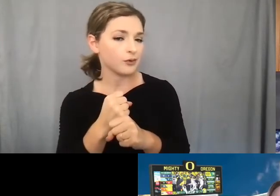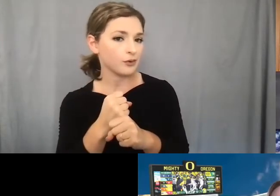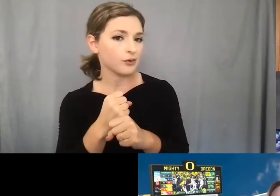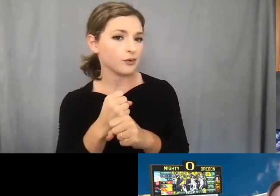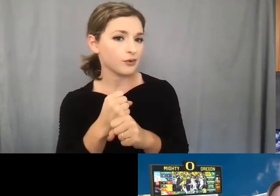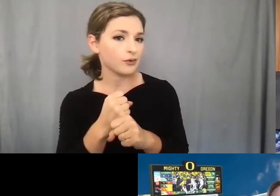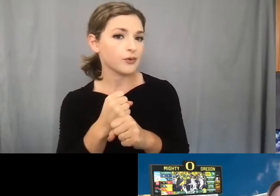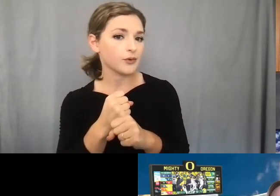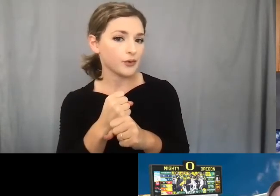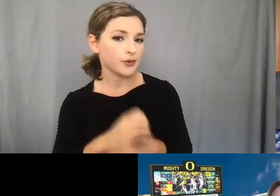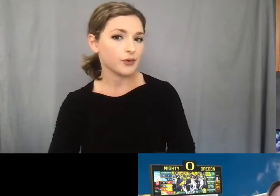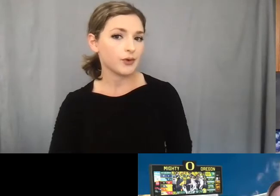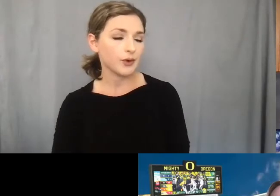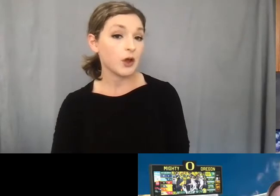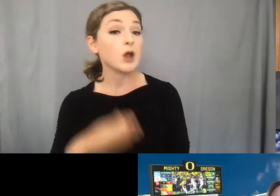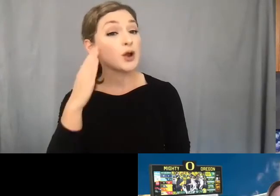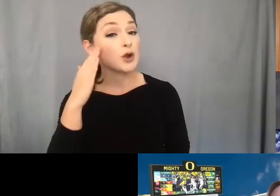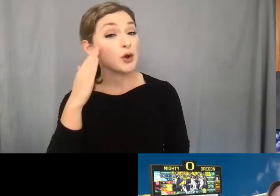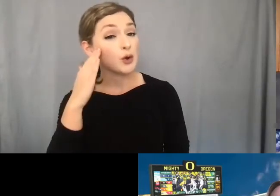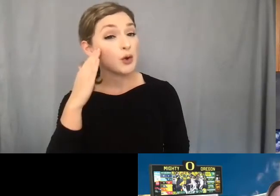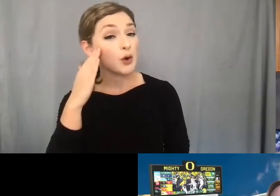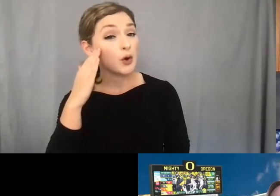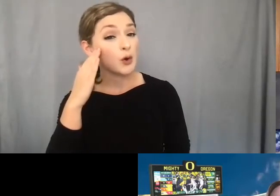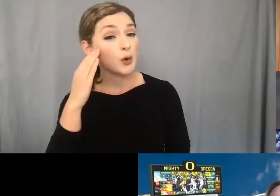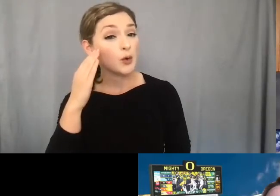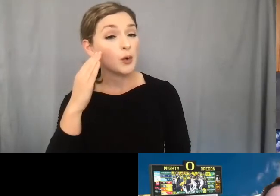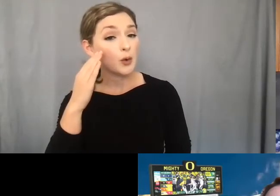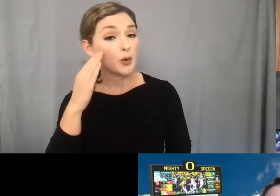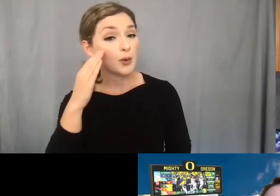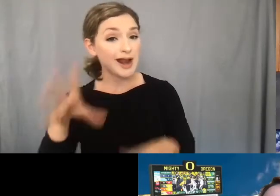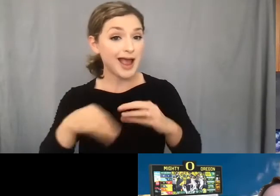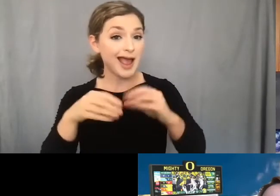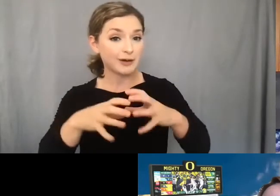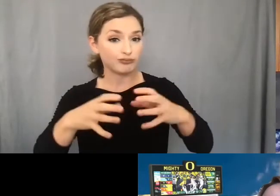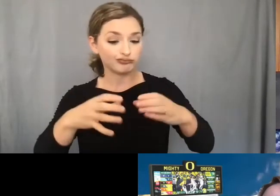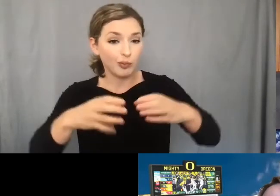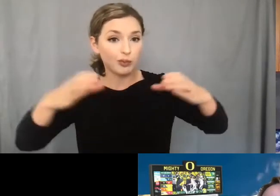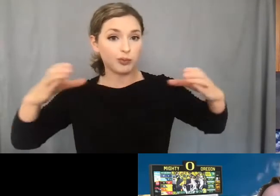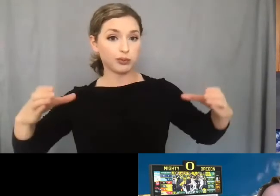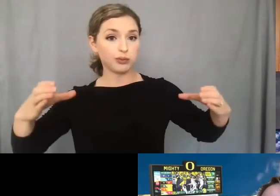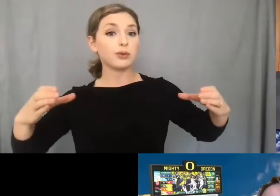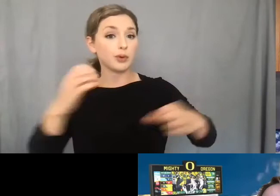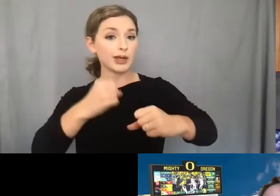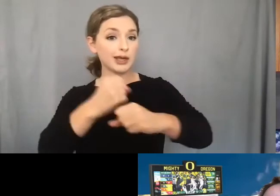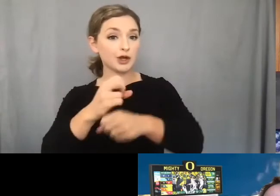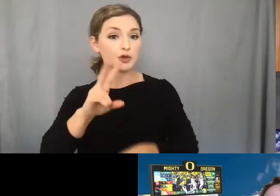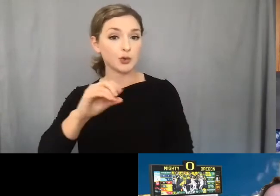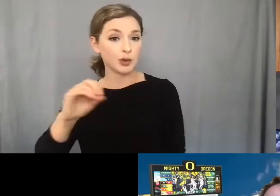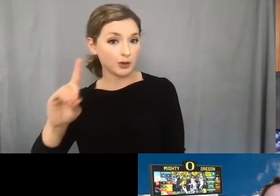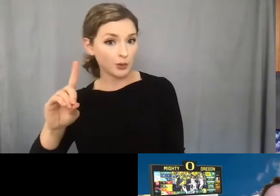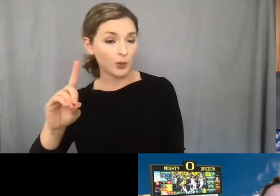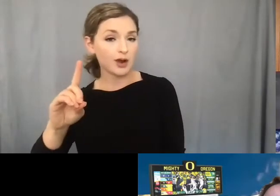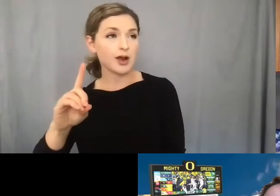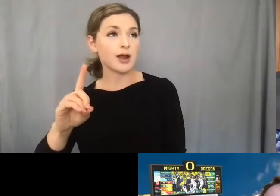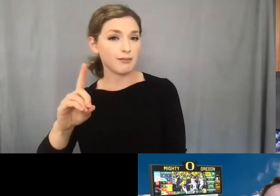know that when they remodeled it, when they did the addition in 2001, it took from